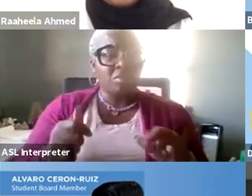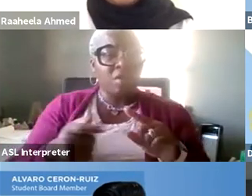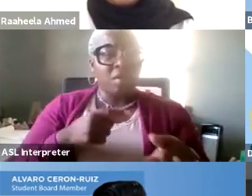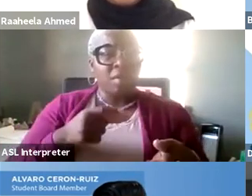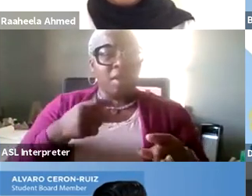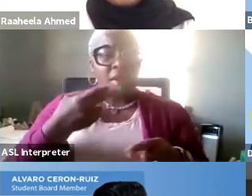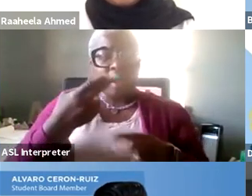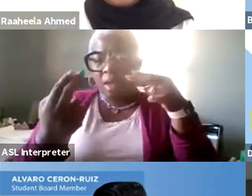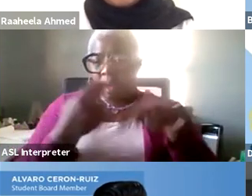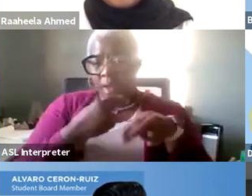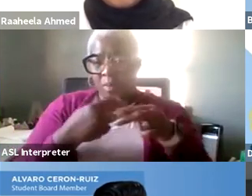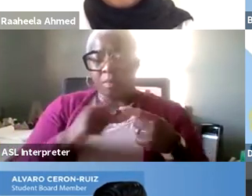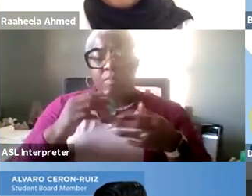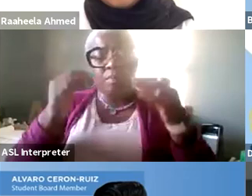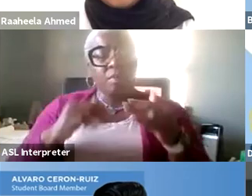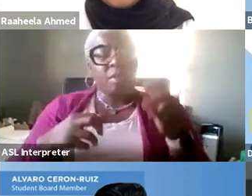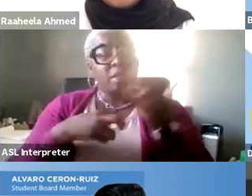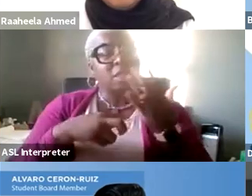highway. Ticket sales,